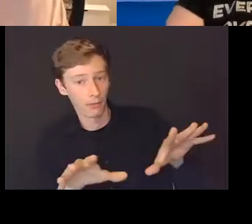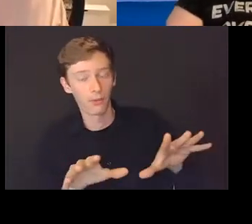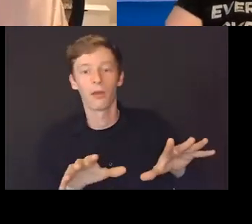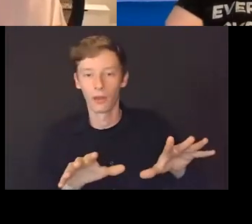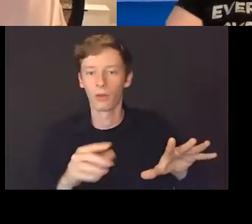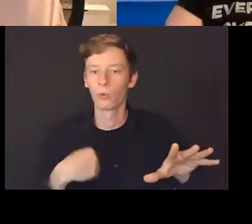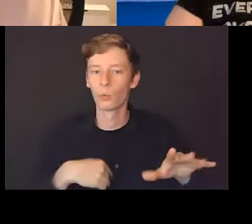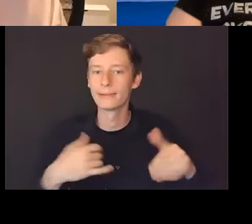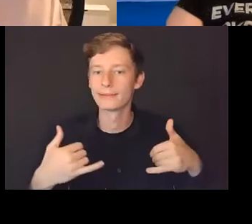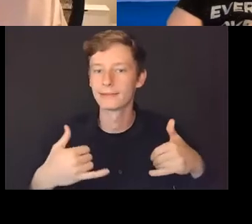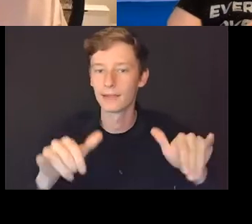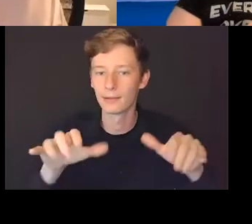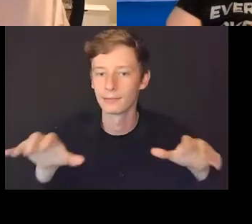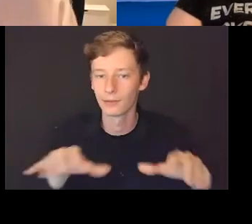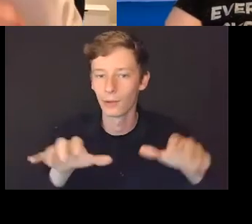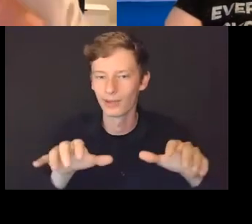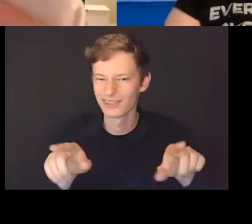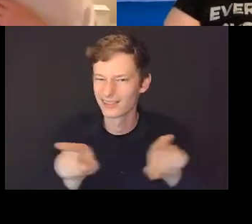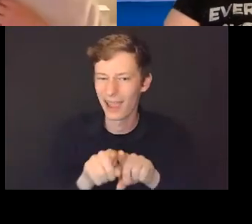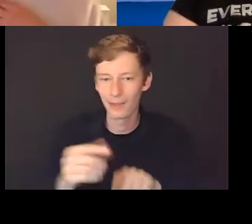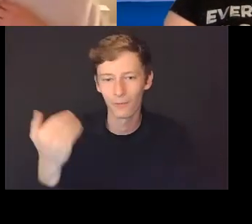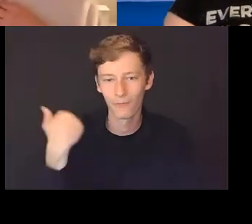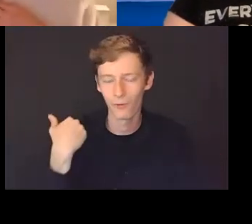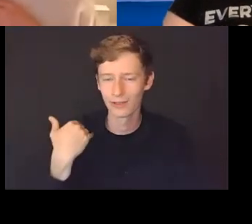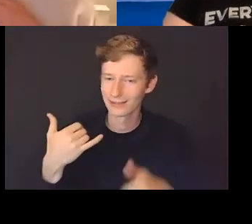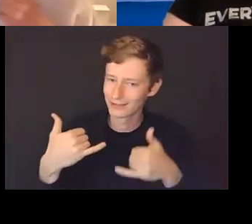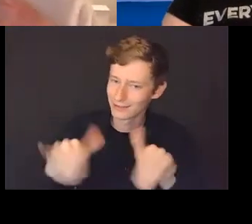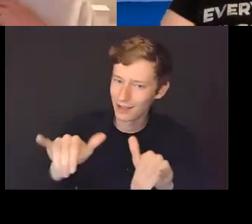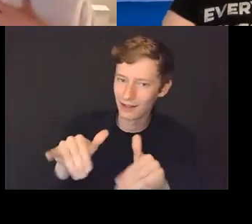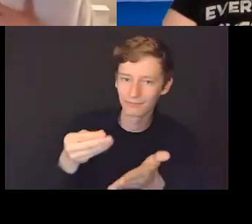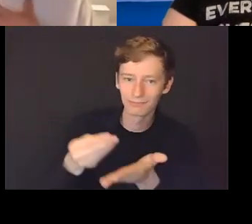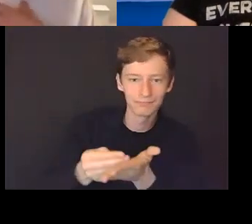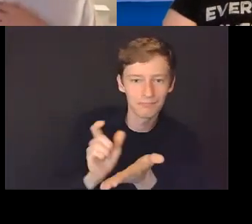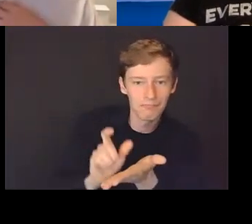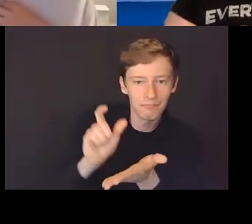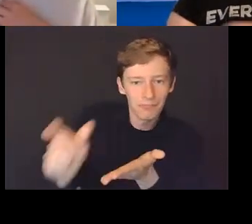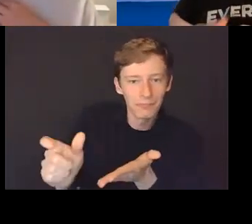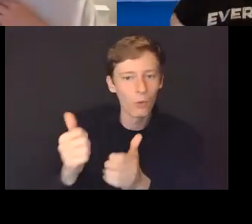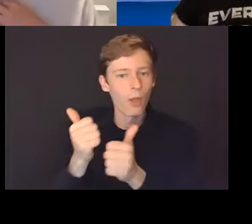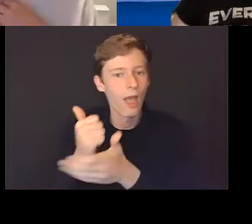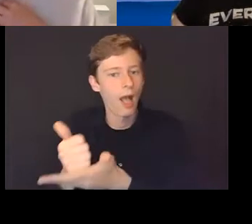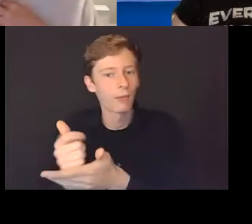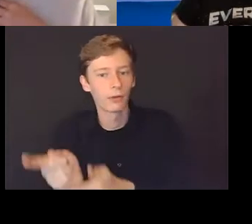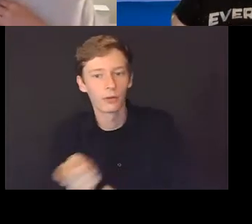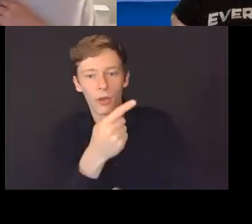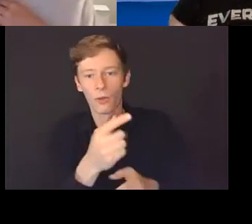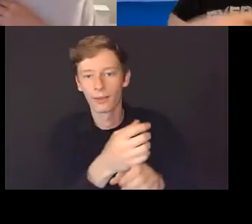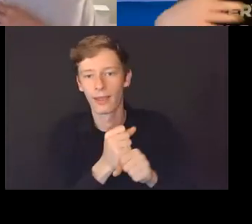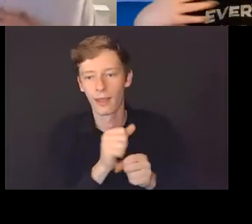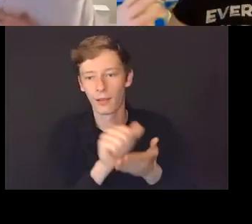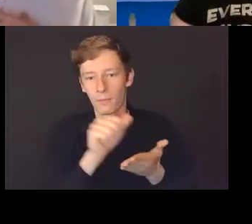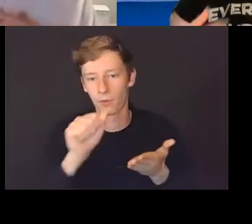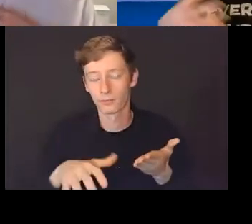before. Right? We have been funding abortions. We have been getting people to their abortions. We know that the need is